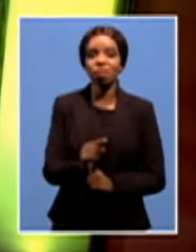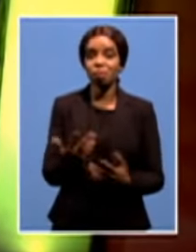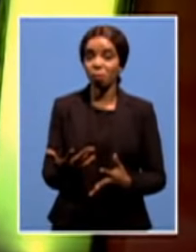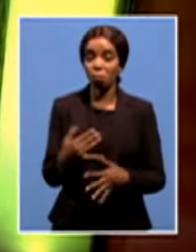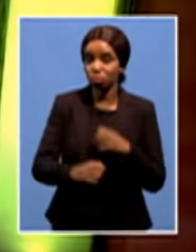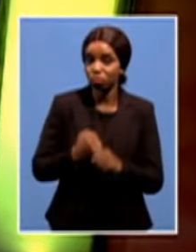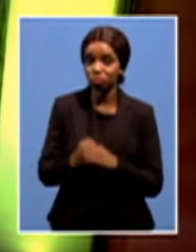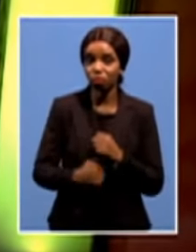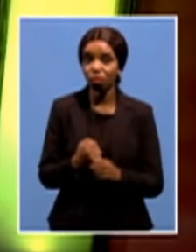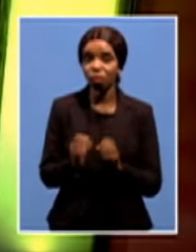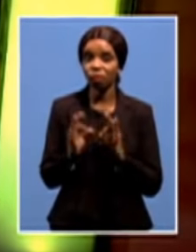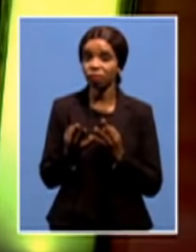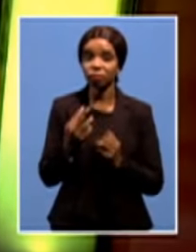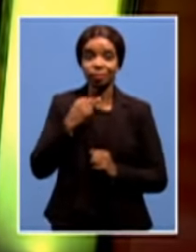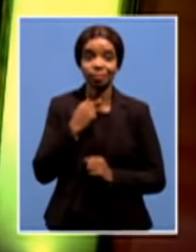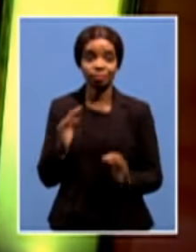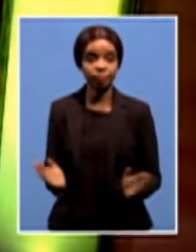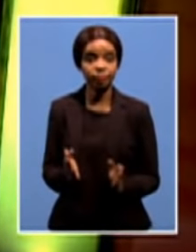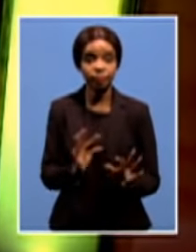struggling families to have to deal with?